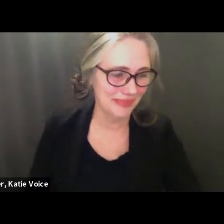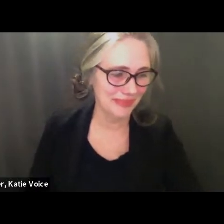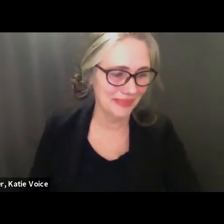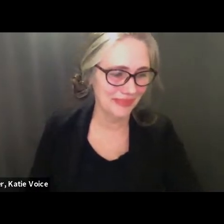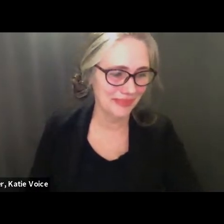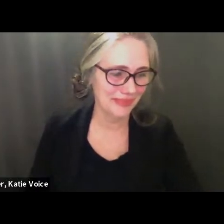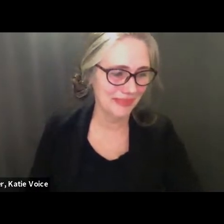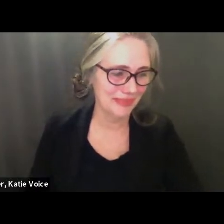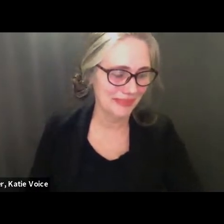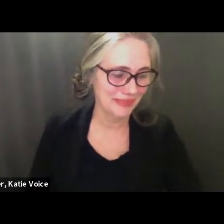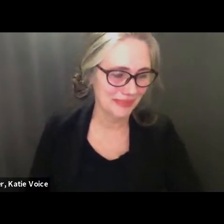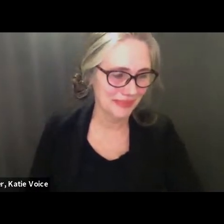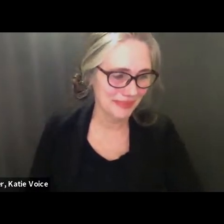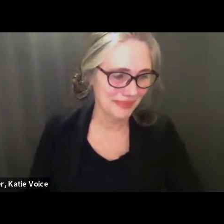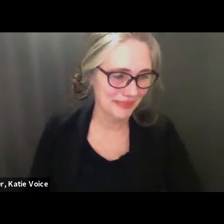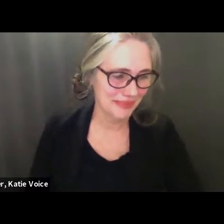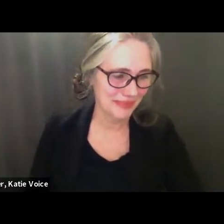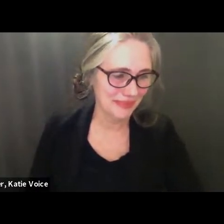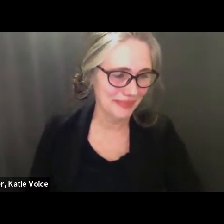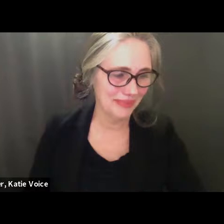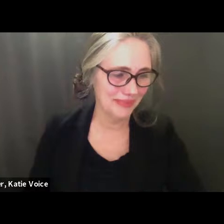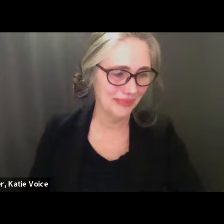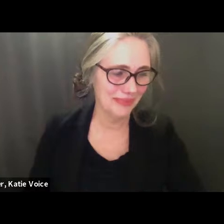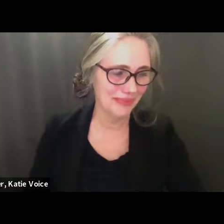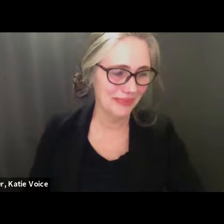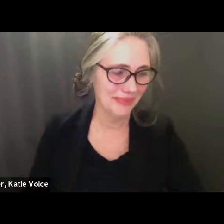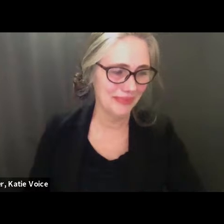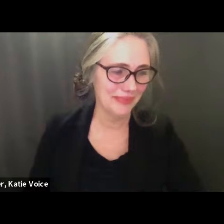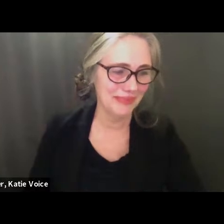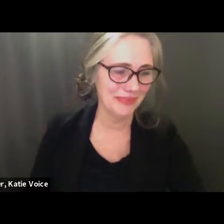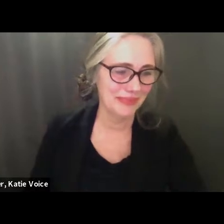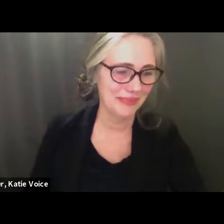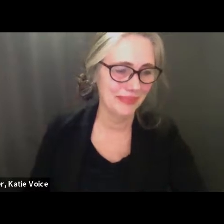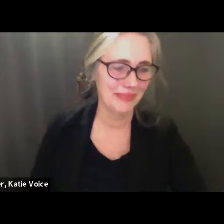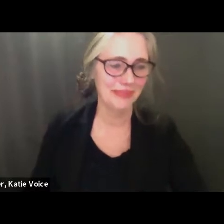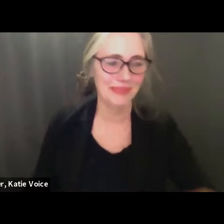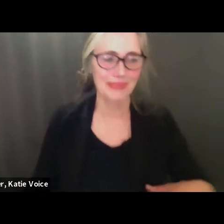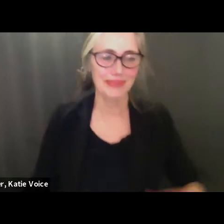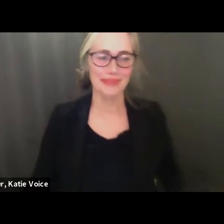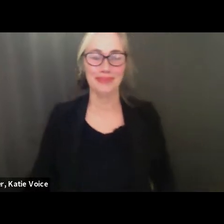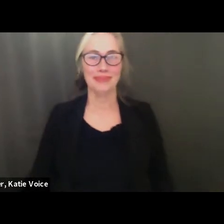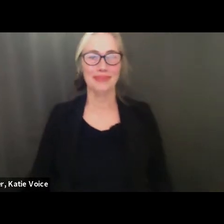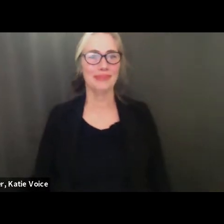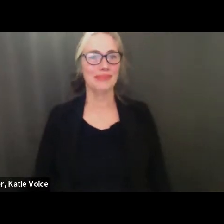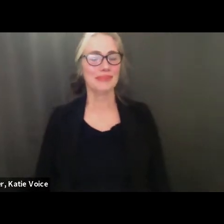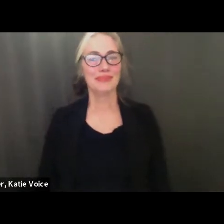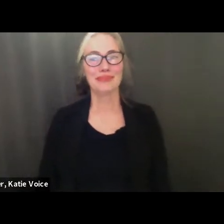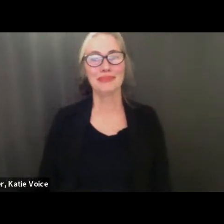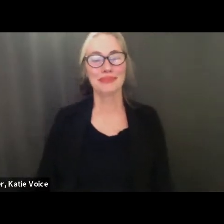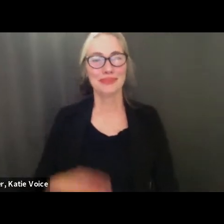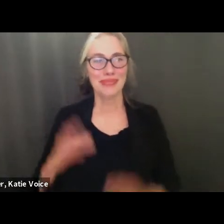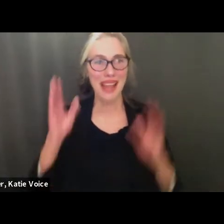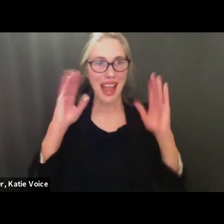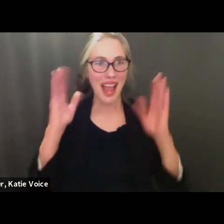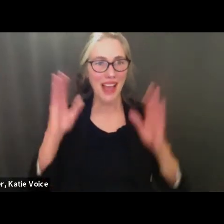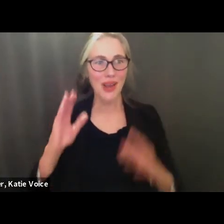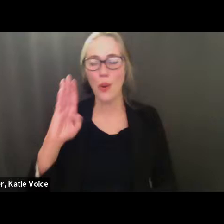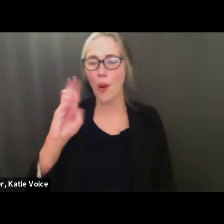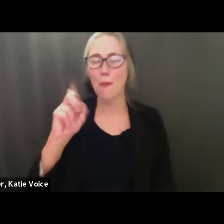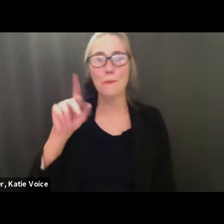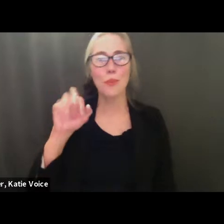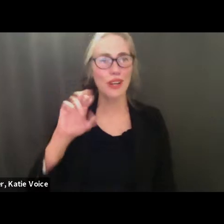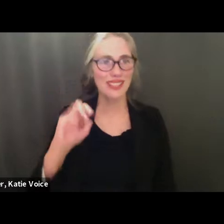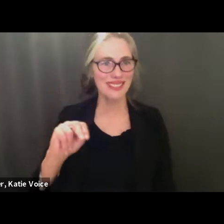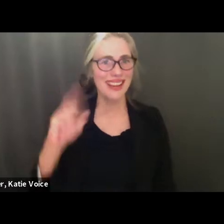Ms. Sanderson, can you hear us? Yes. Yeah, go ahead. Hello, board and Dr. Maldonado. I just wanted to